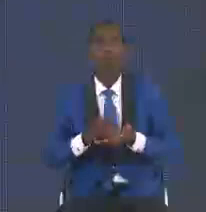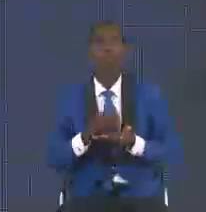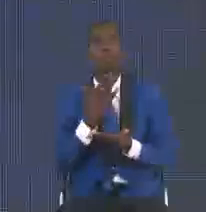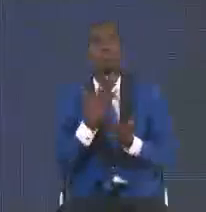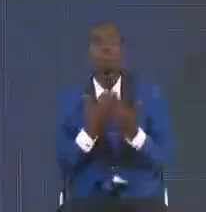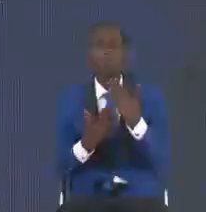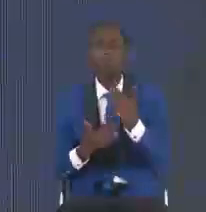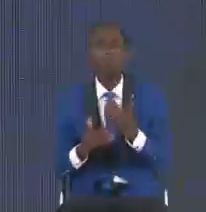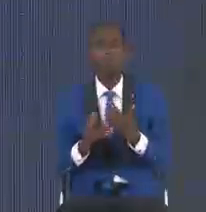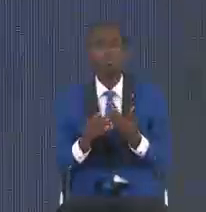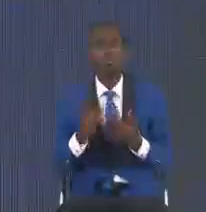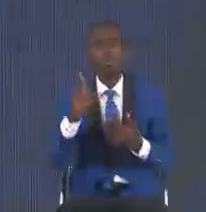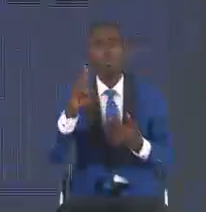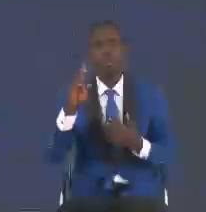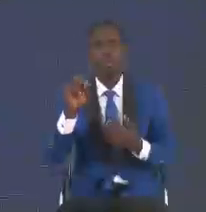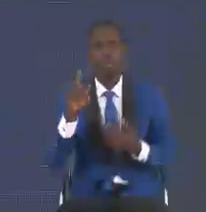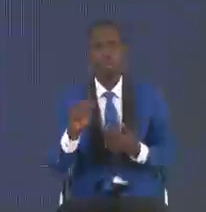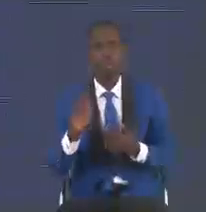themselves teachers